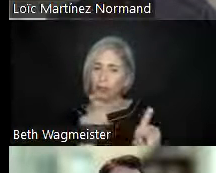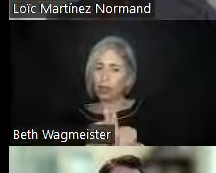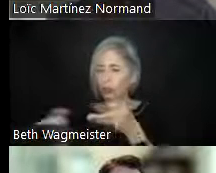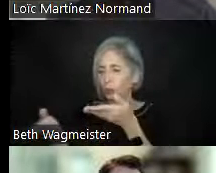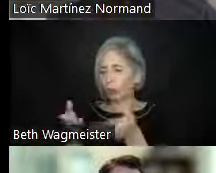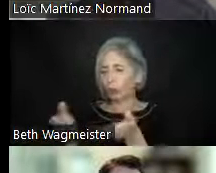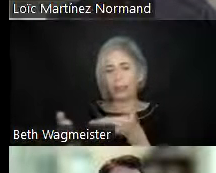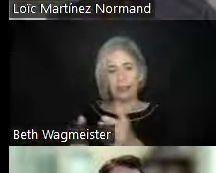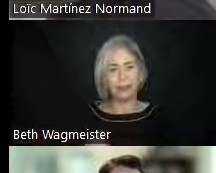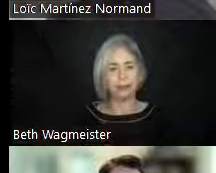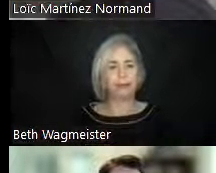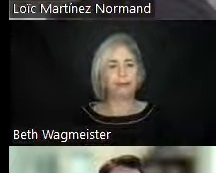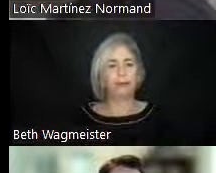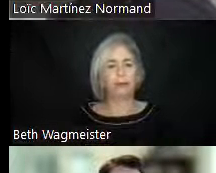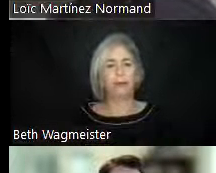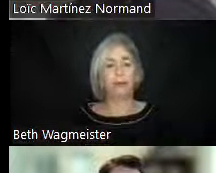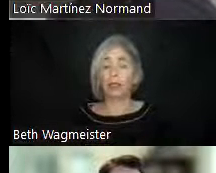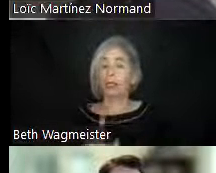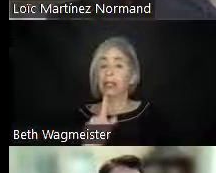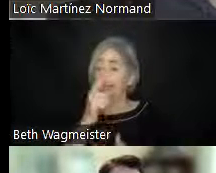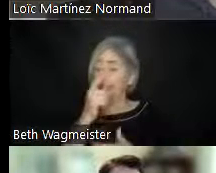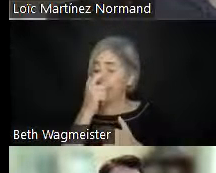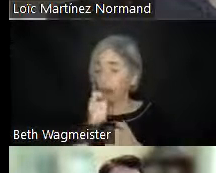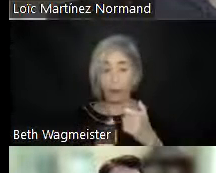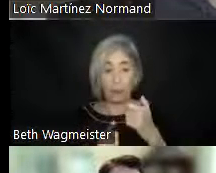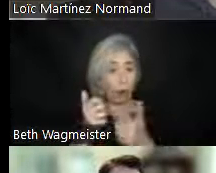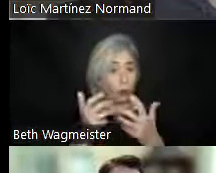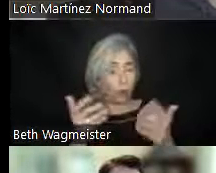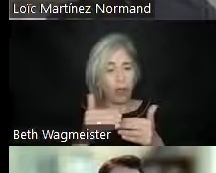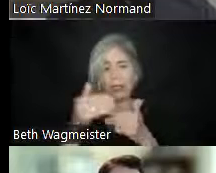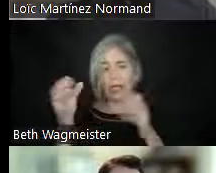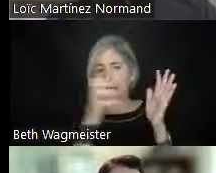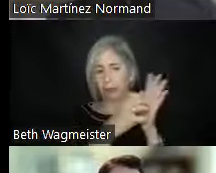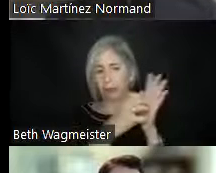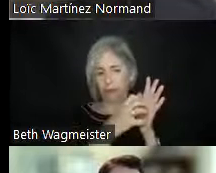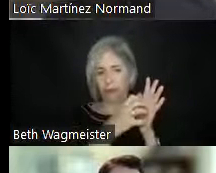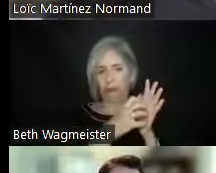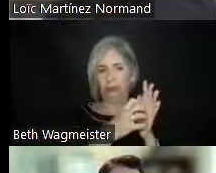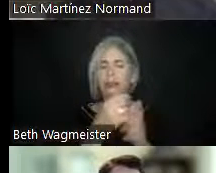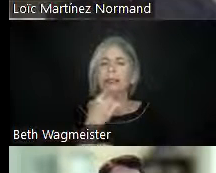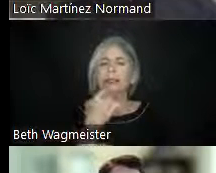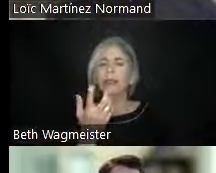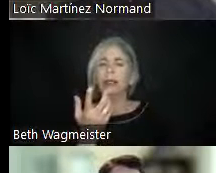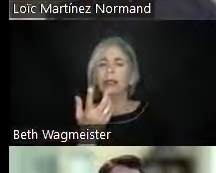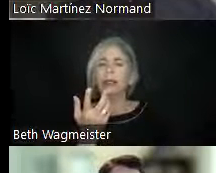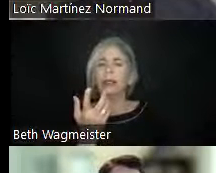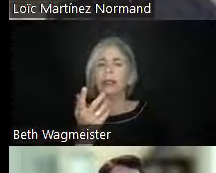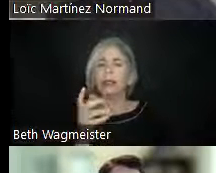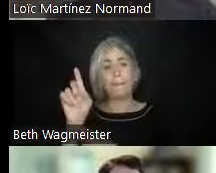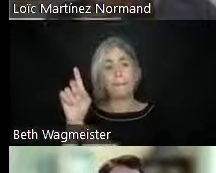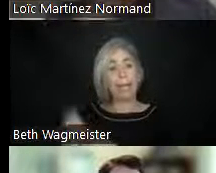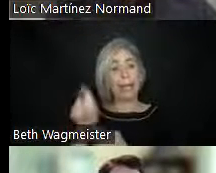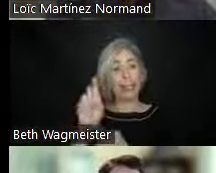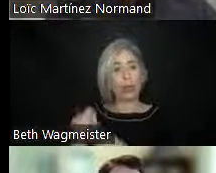the threshold. But the really interesting thing comes in the next paragraph, where it says, where mandatory